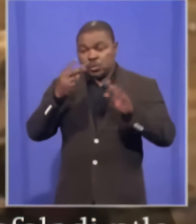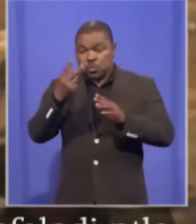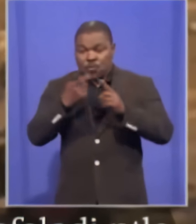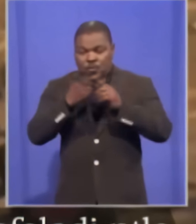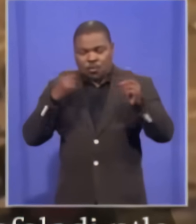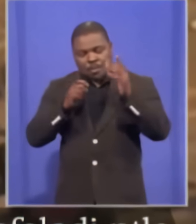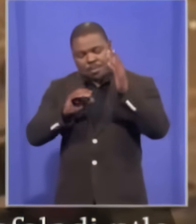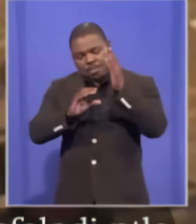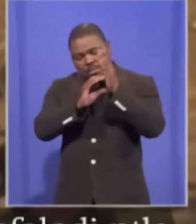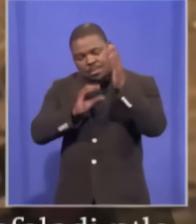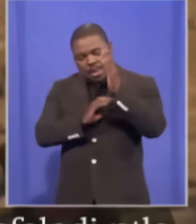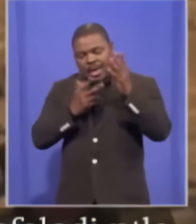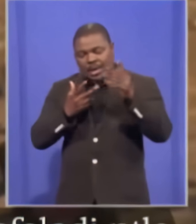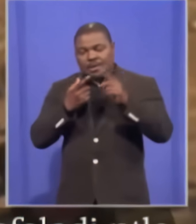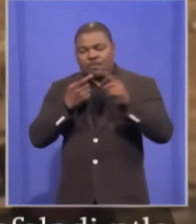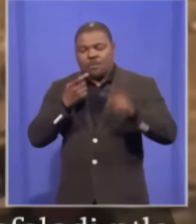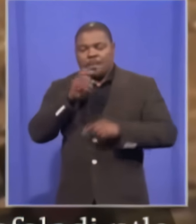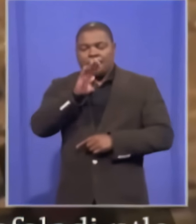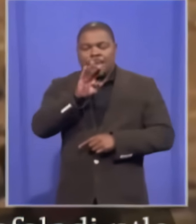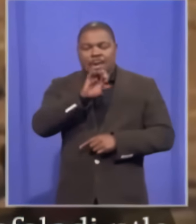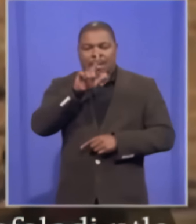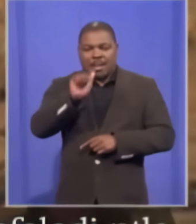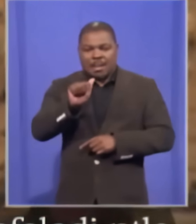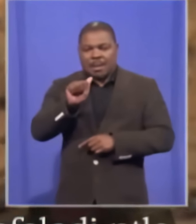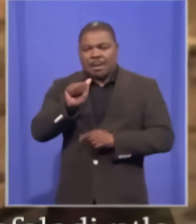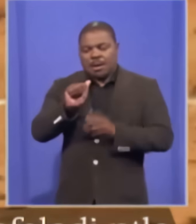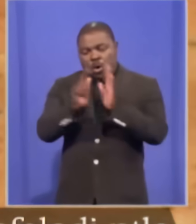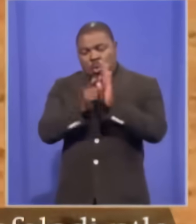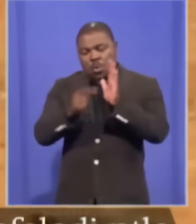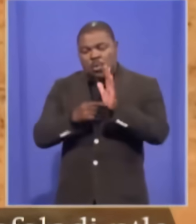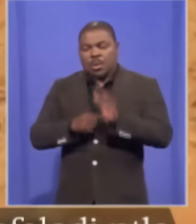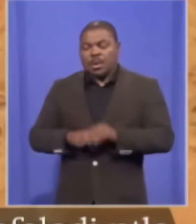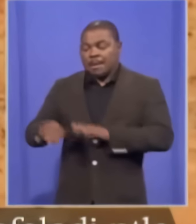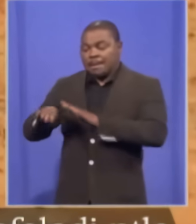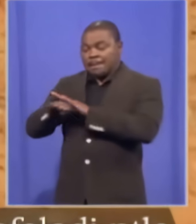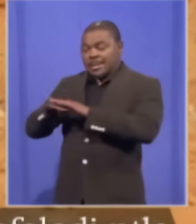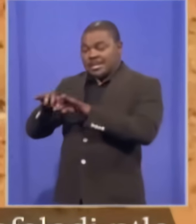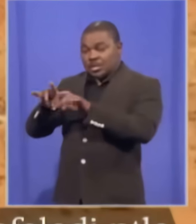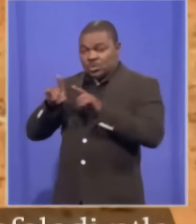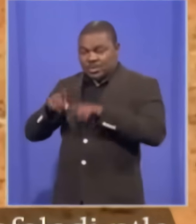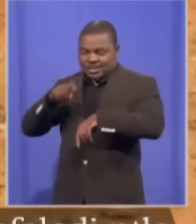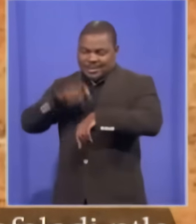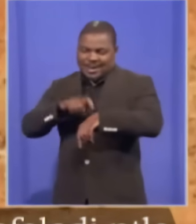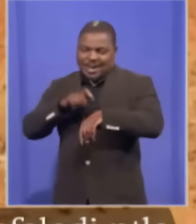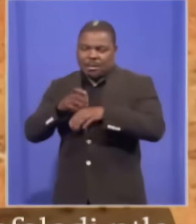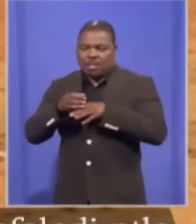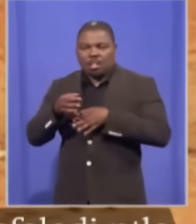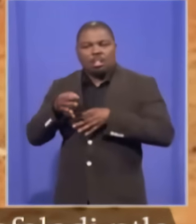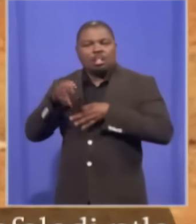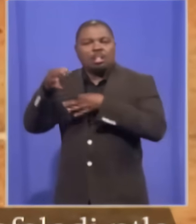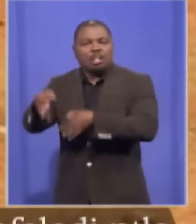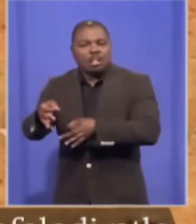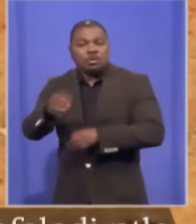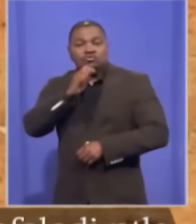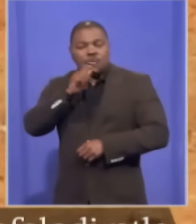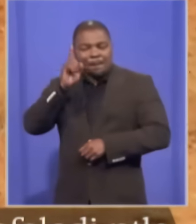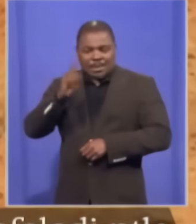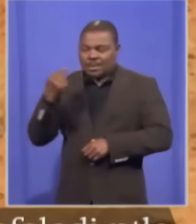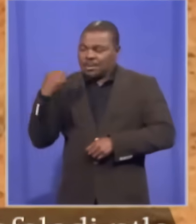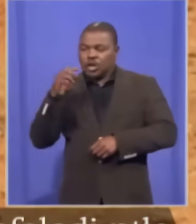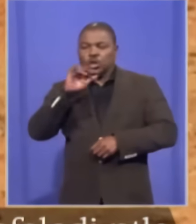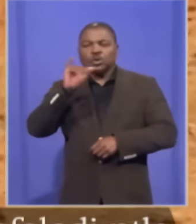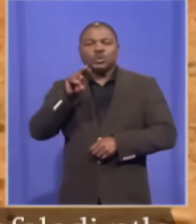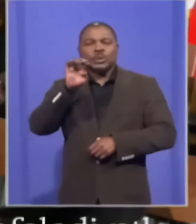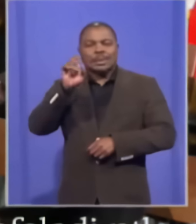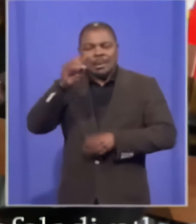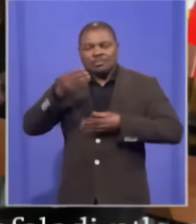wa bela o sa tšwago go tsentšhwa tirišong. Kgoro ya thuto ya motheo e fetile ke nako yeo e bego e beilwe ya kgwedi ya June ya gore